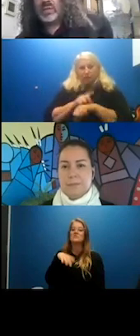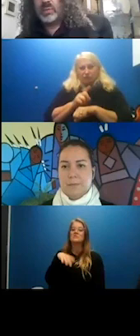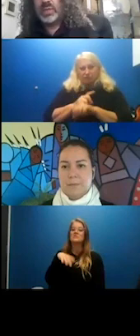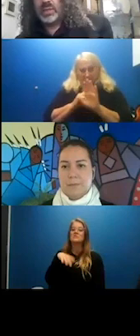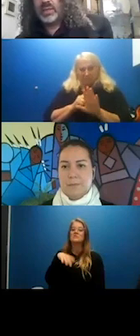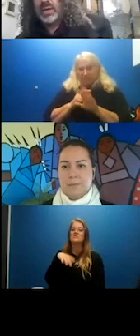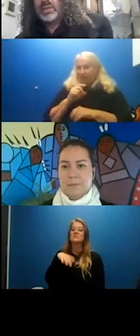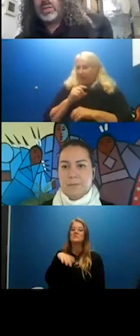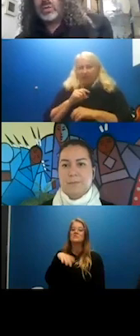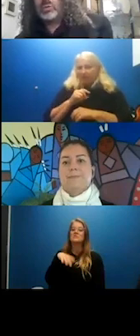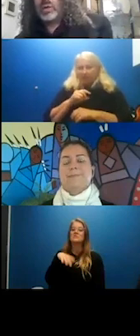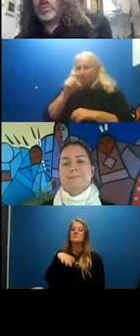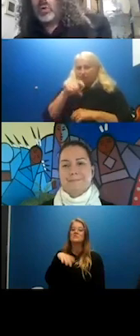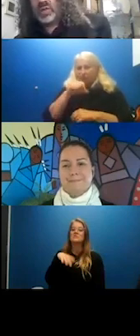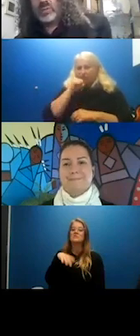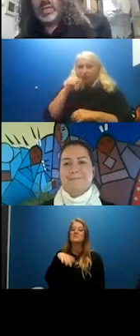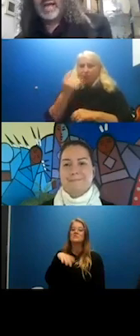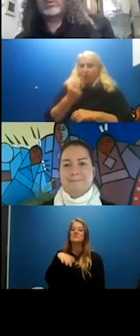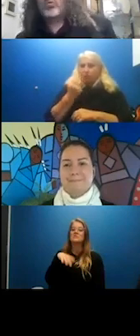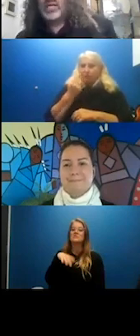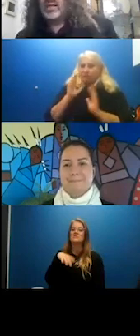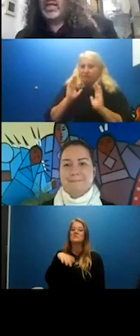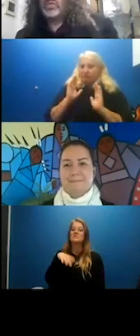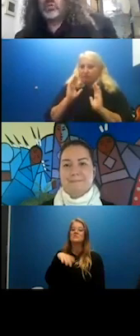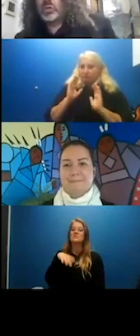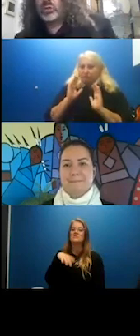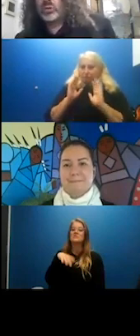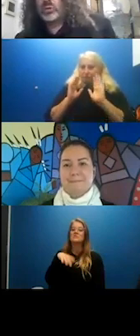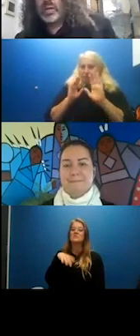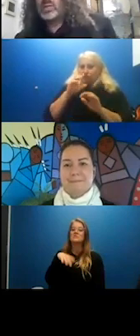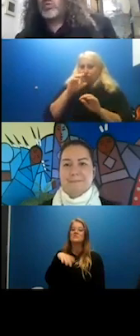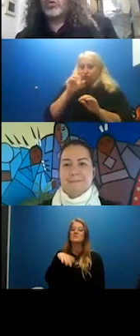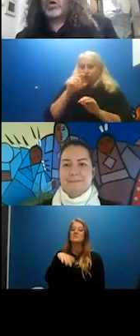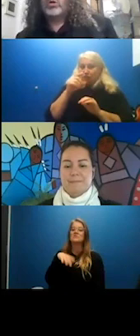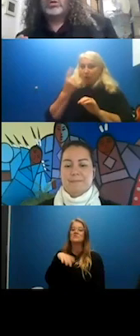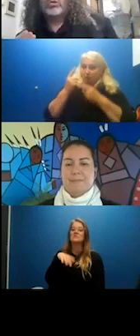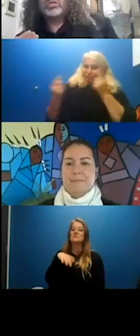to the community, to support the community as it reclaims its traditional roles,